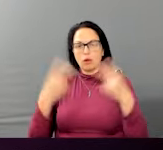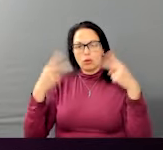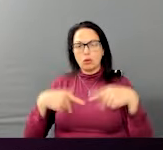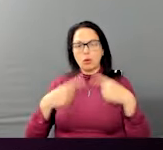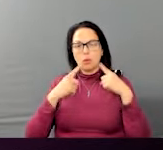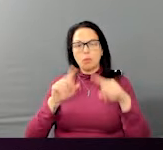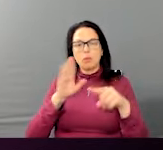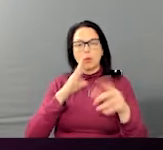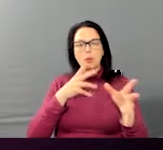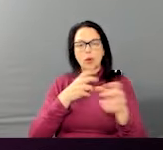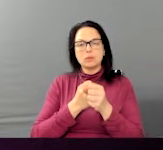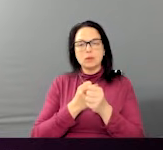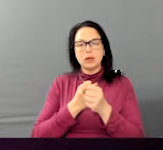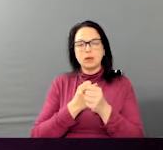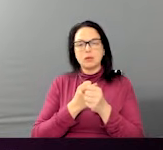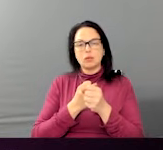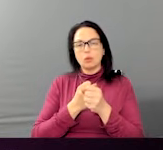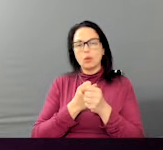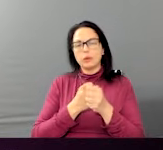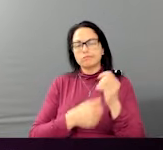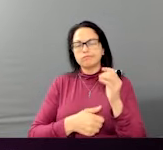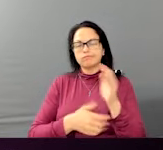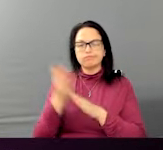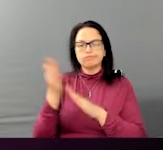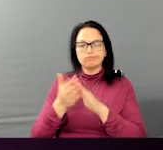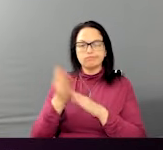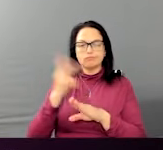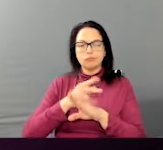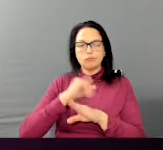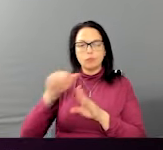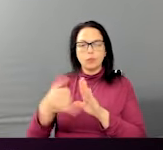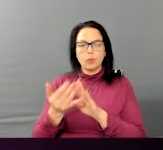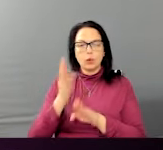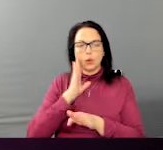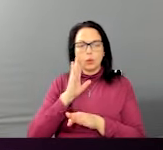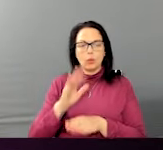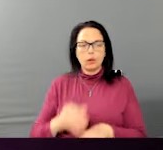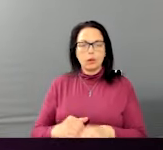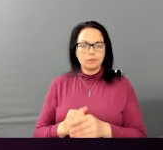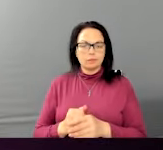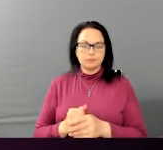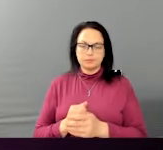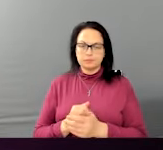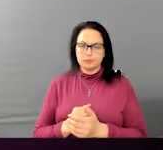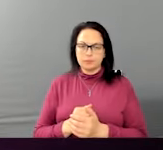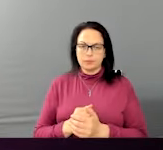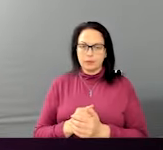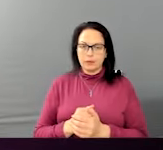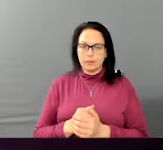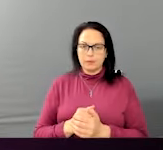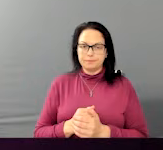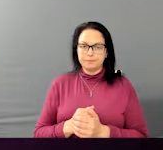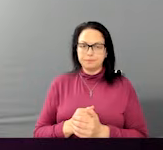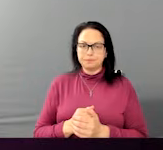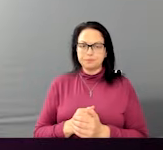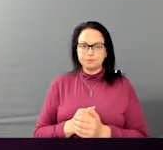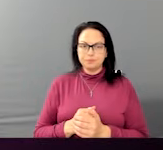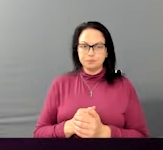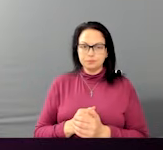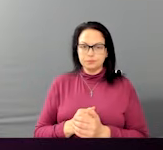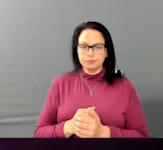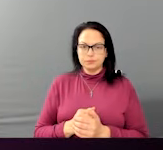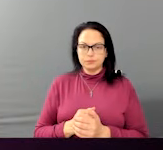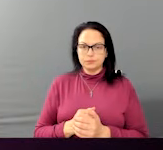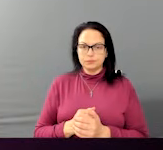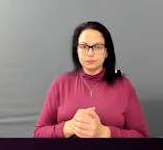when we generate the project. So yeah, if you say star or whatever, we'll update it to the latest step. So